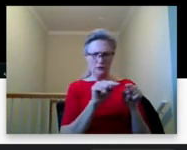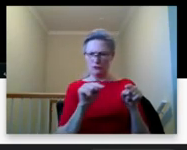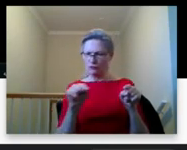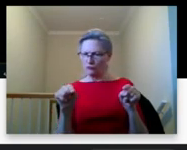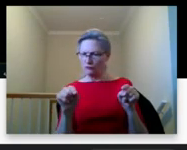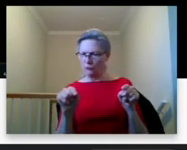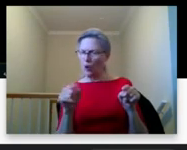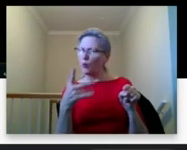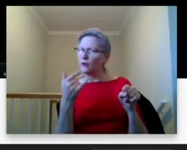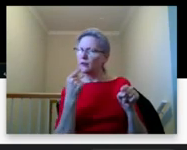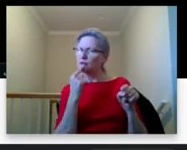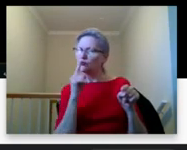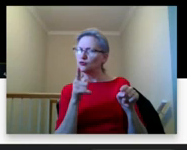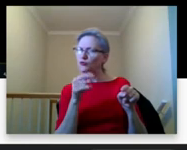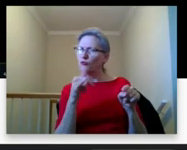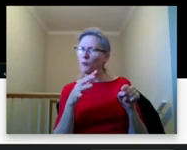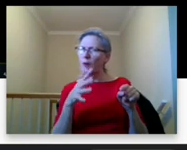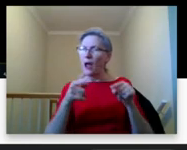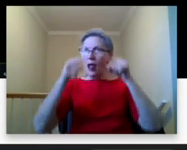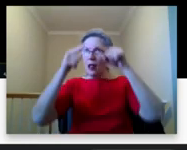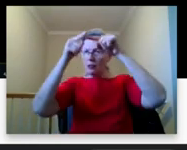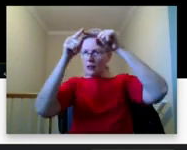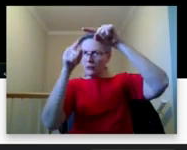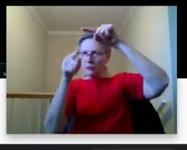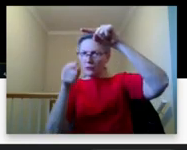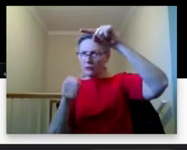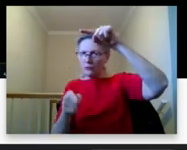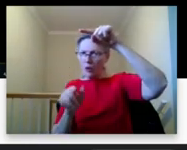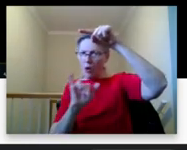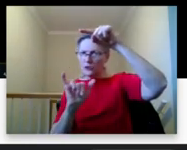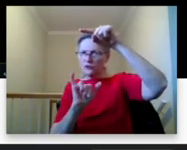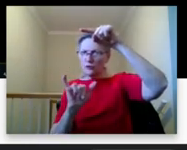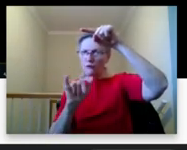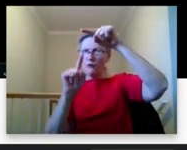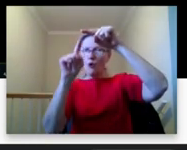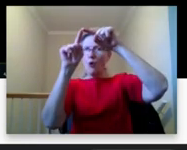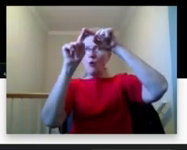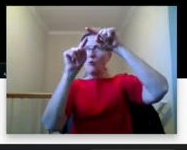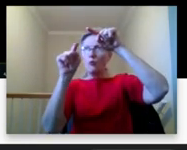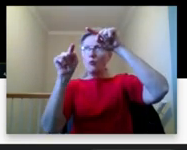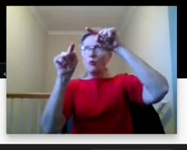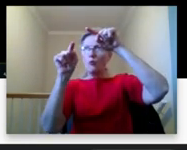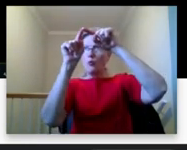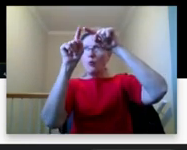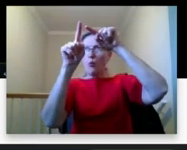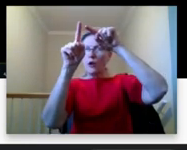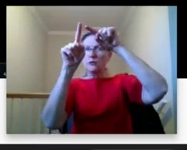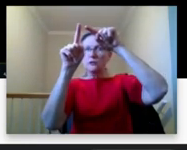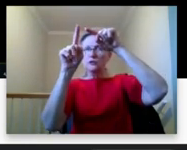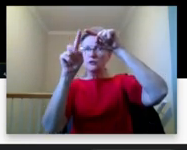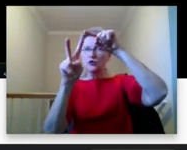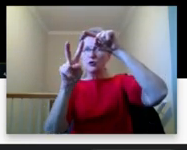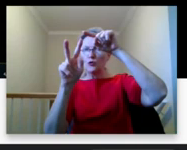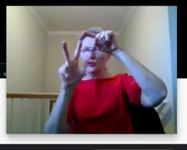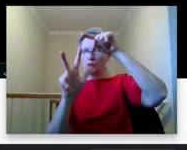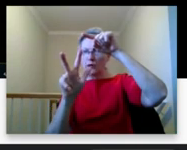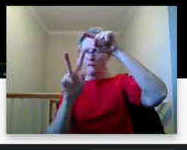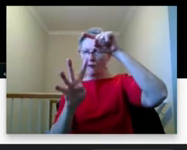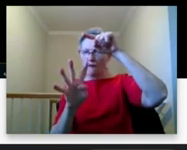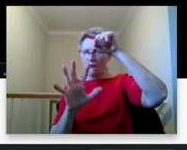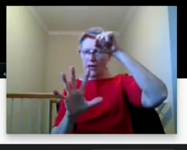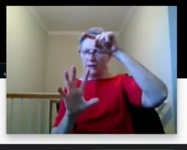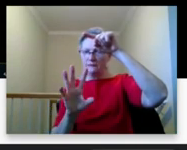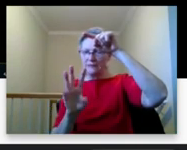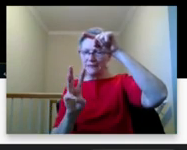wonder if that's true for my length as well. Let's see. I have 1, 2, 3,